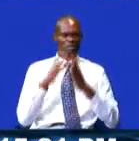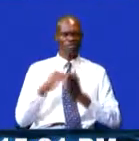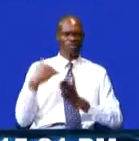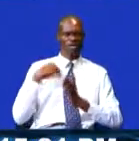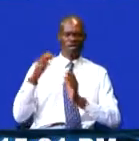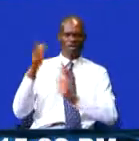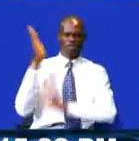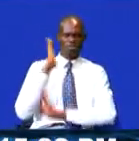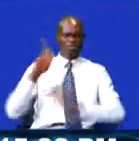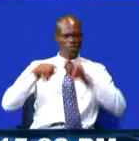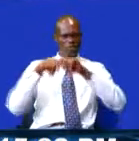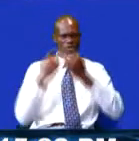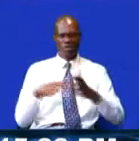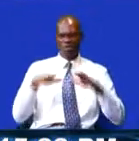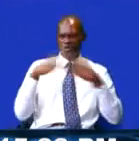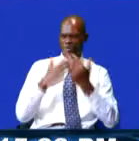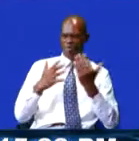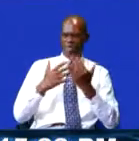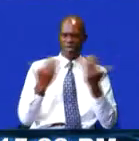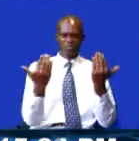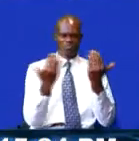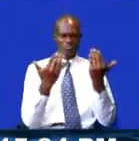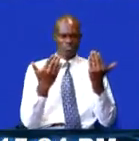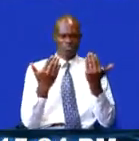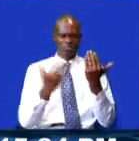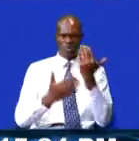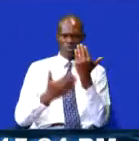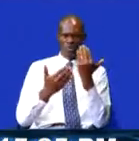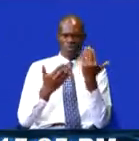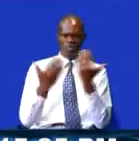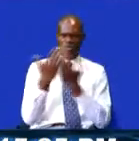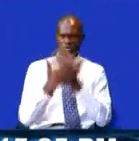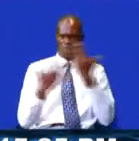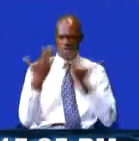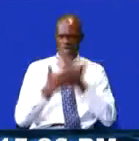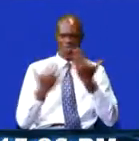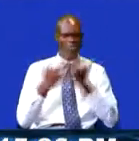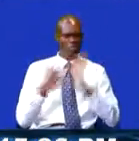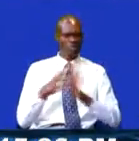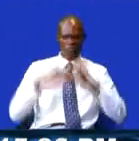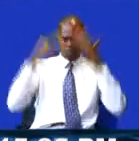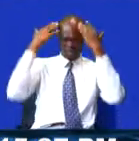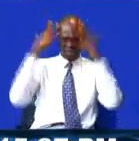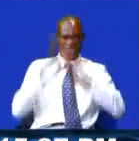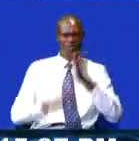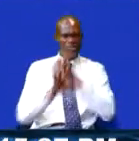na vitu mingi, mara ma laptop zinaibwa. Mara mixer. Mara mixer.